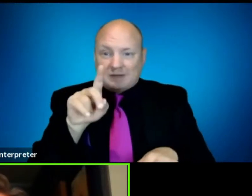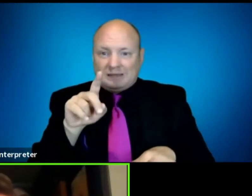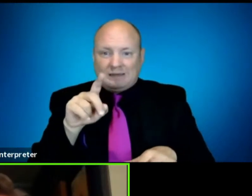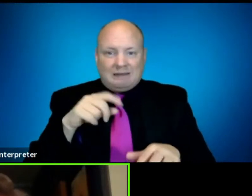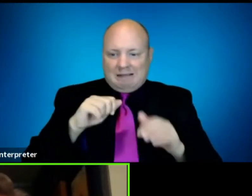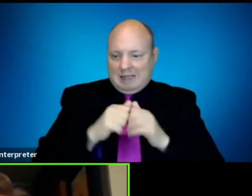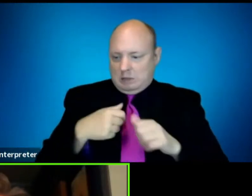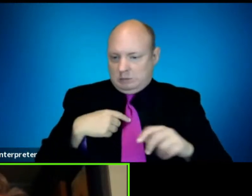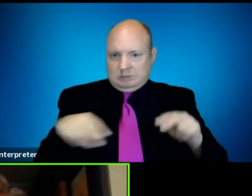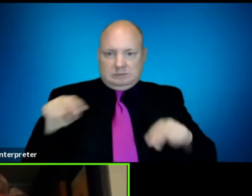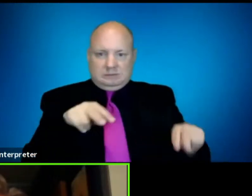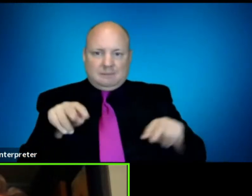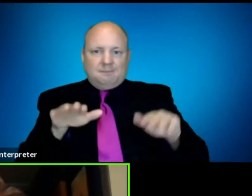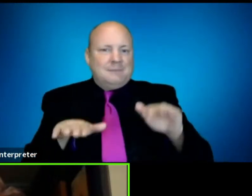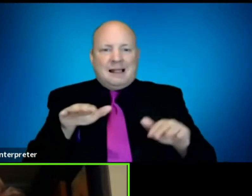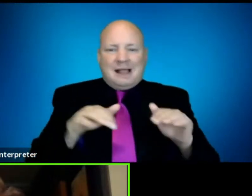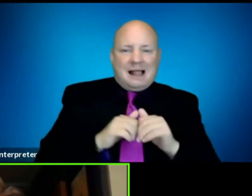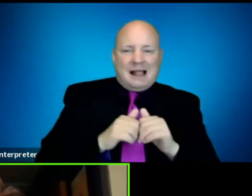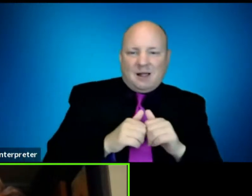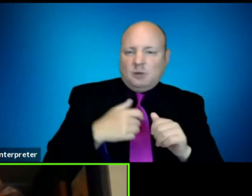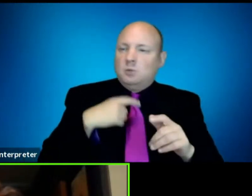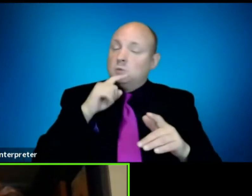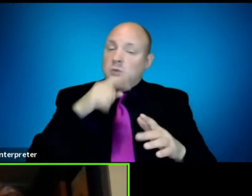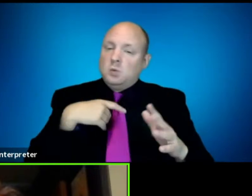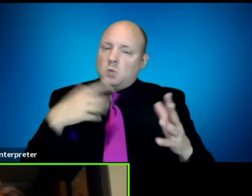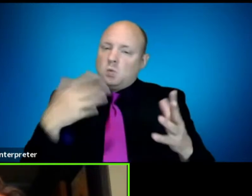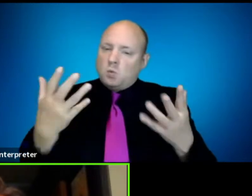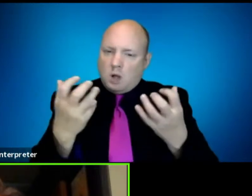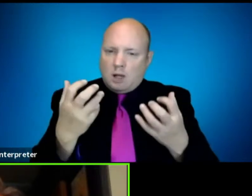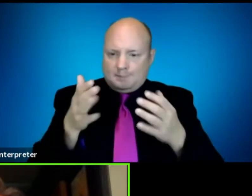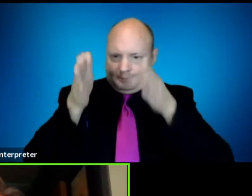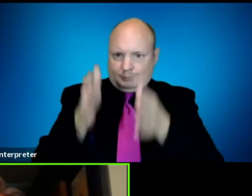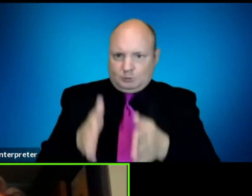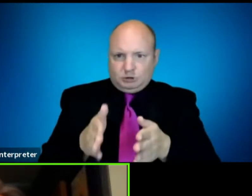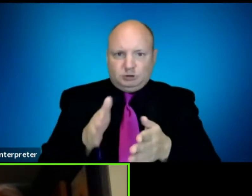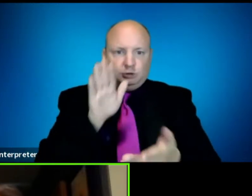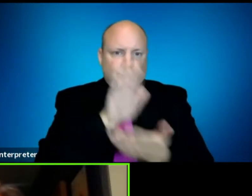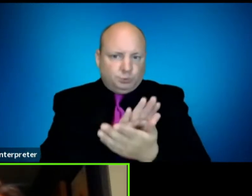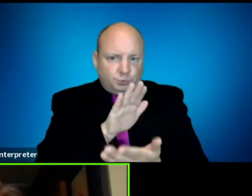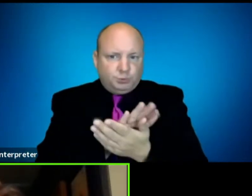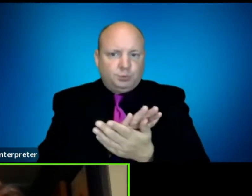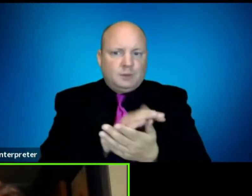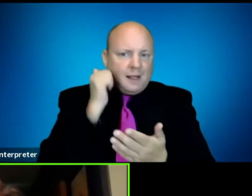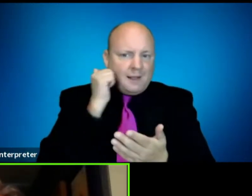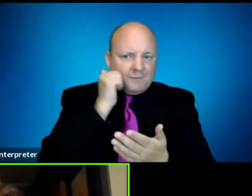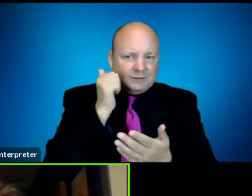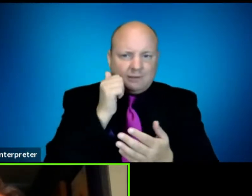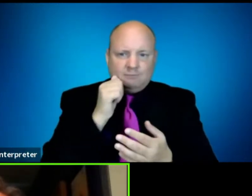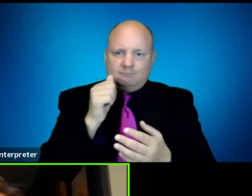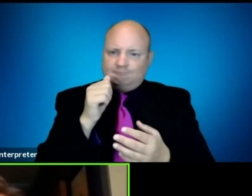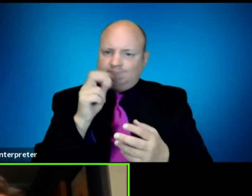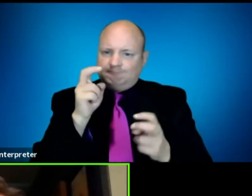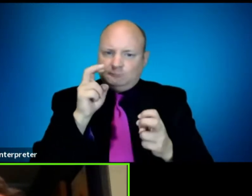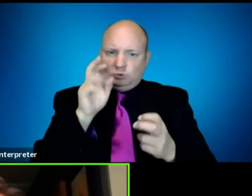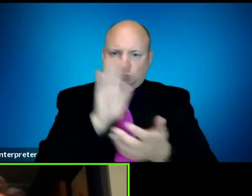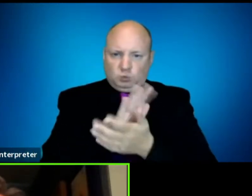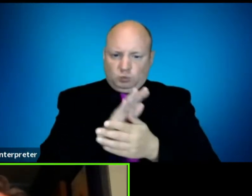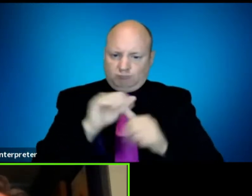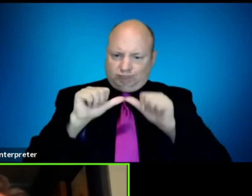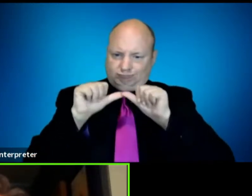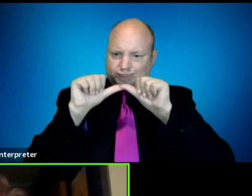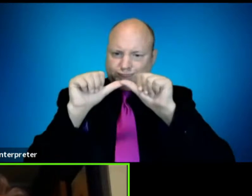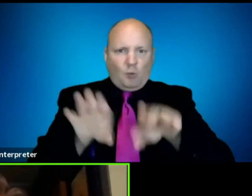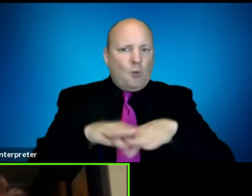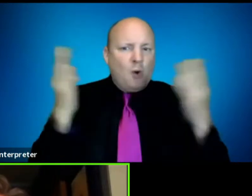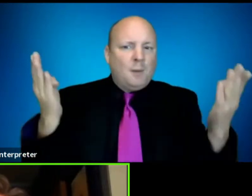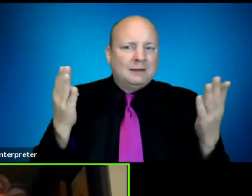offer in-person instruction for all students every day throughout the school year, but they also need to be prepared to respond when COVID is in their community, have